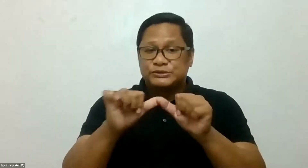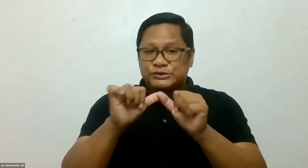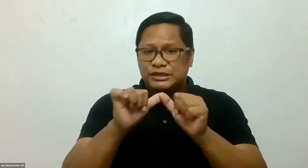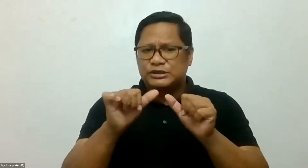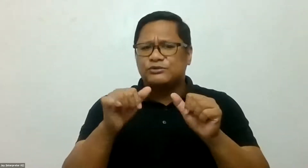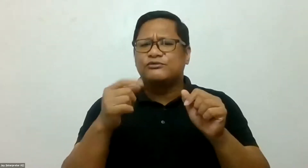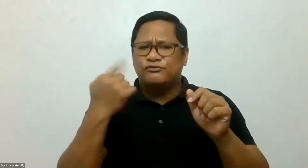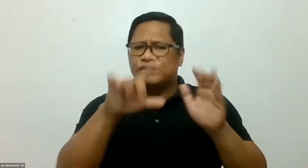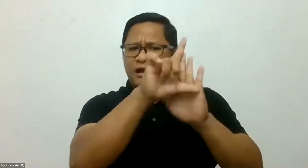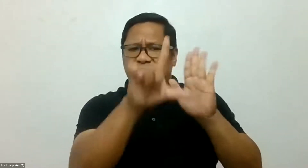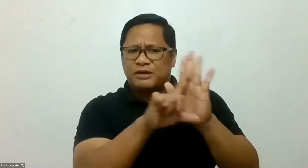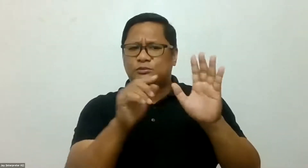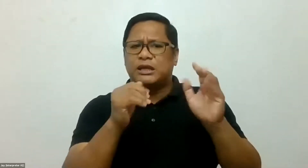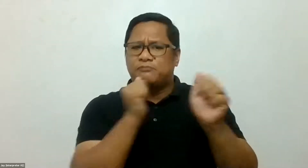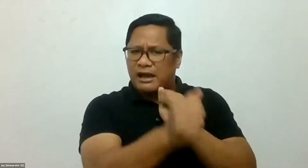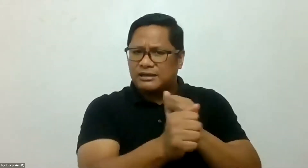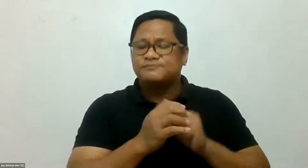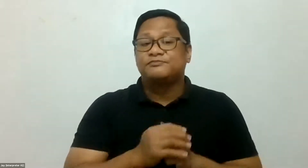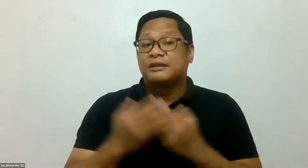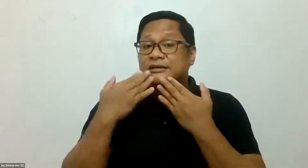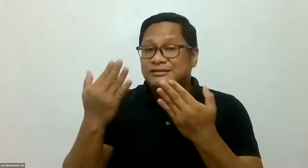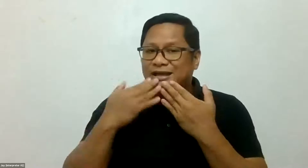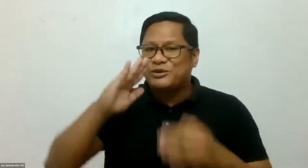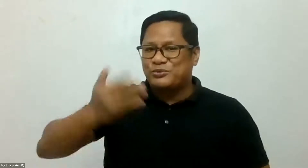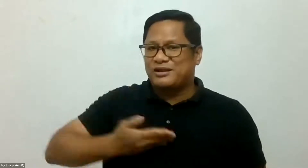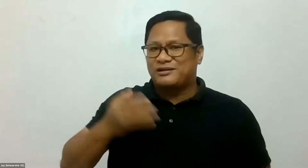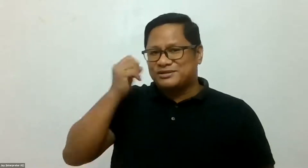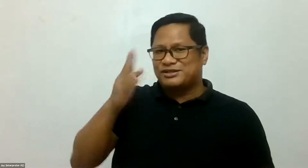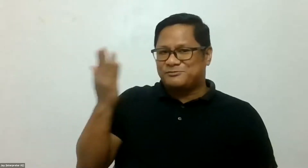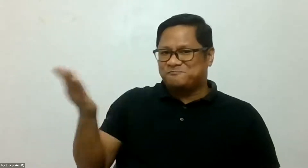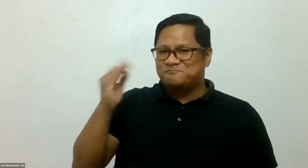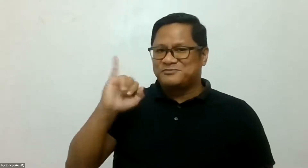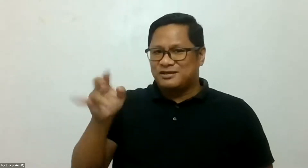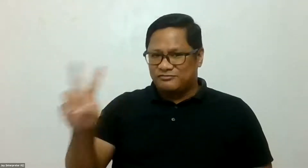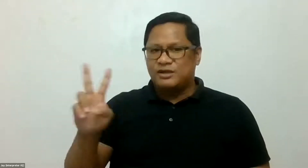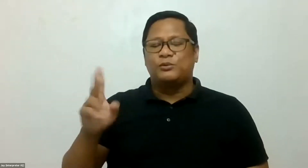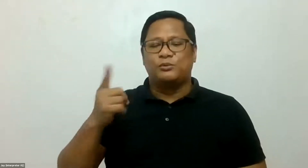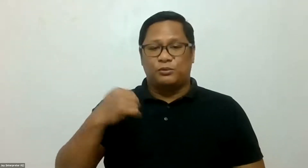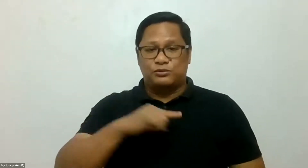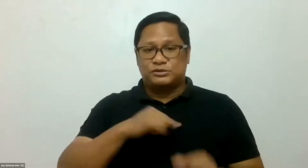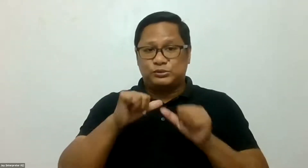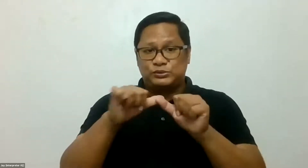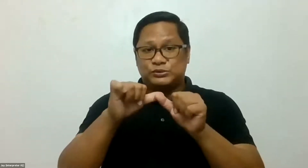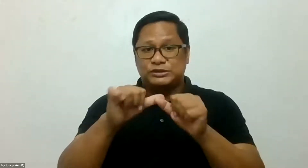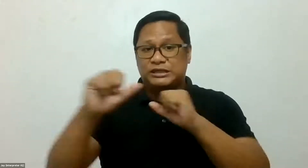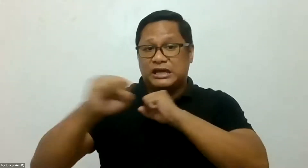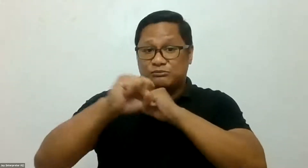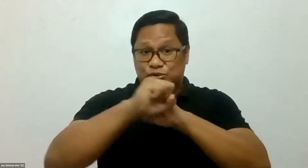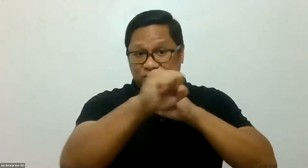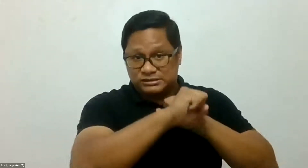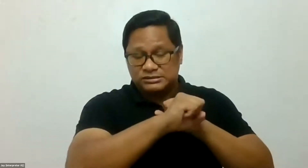reforms. Thank you and welcome, sir. And I hope you can help us as we continue this advocacy